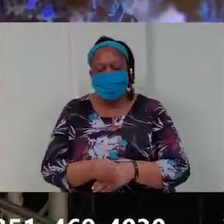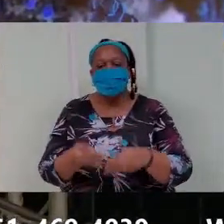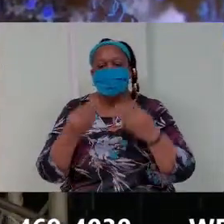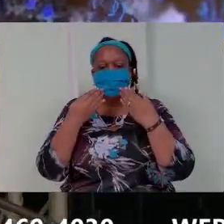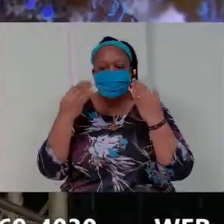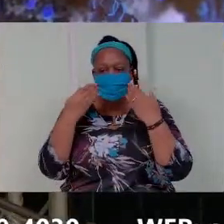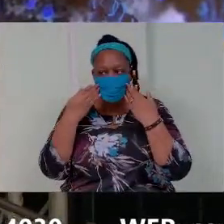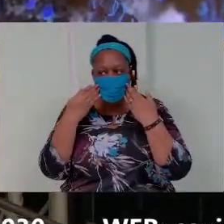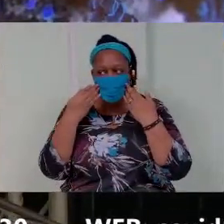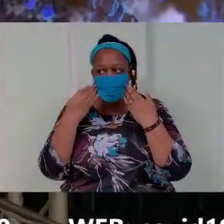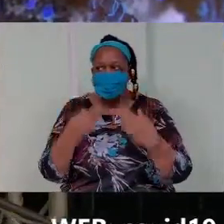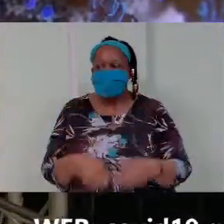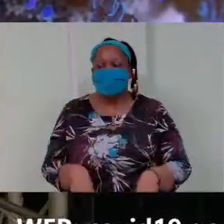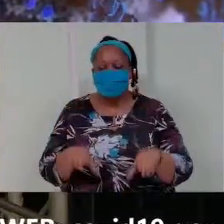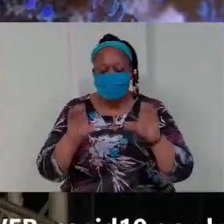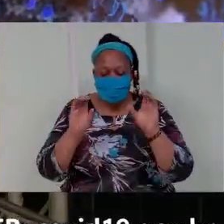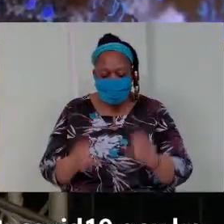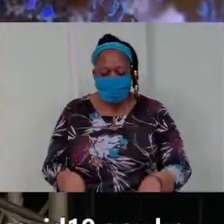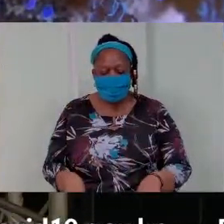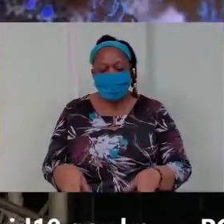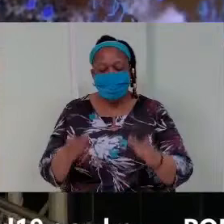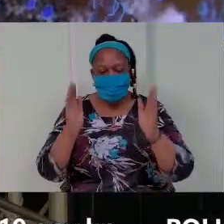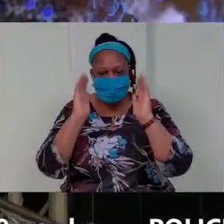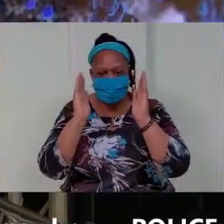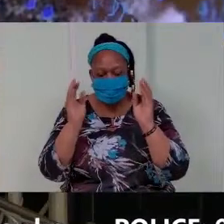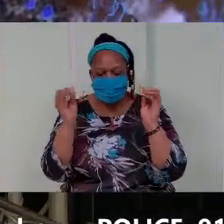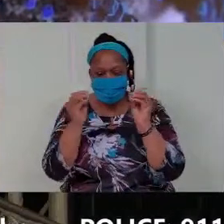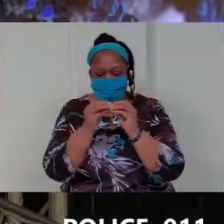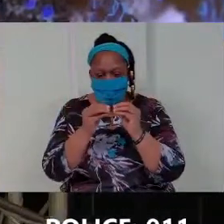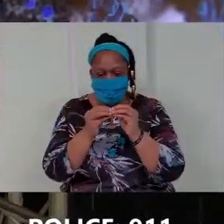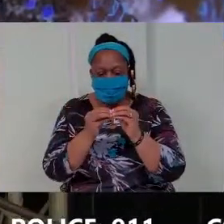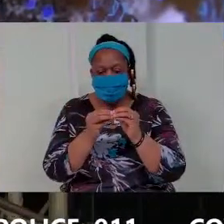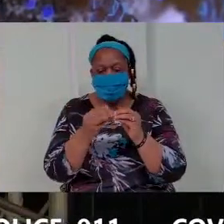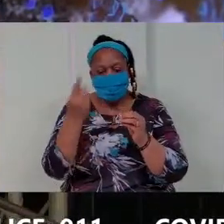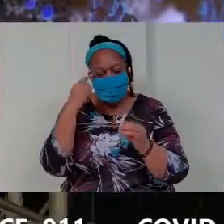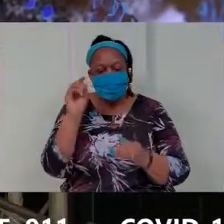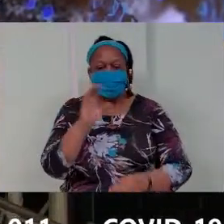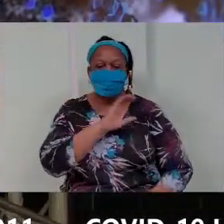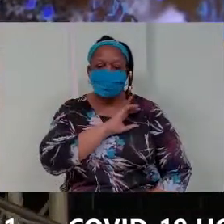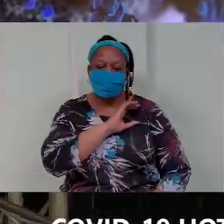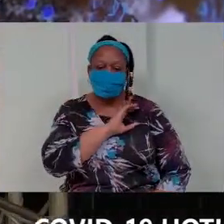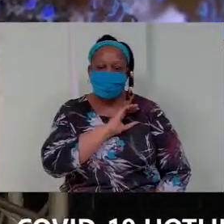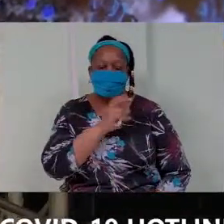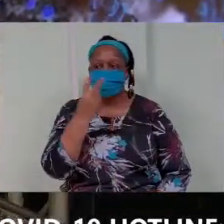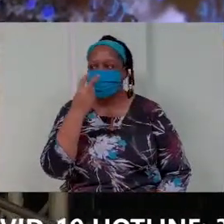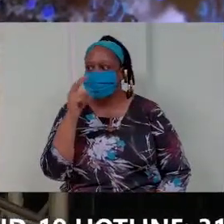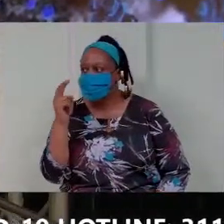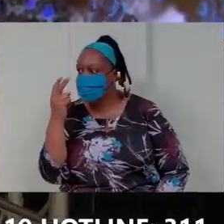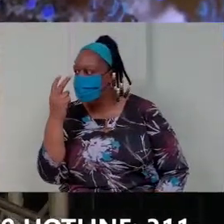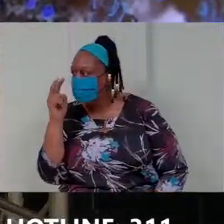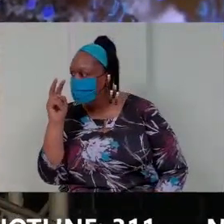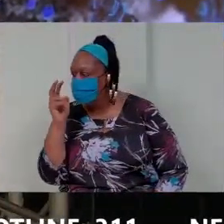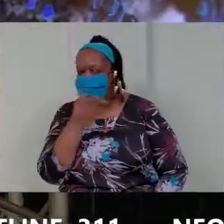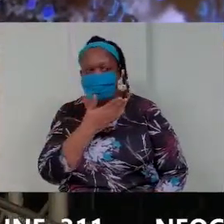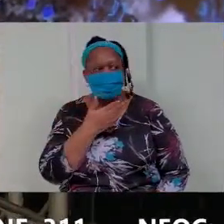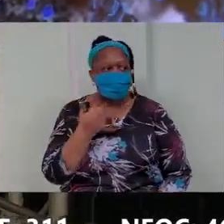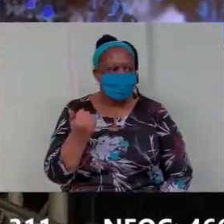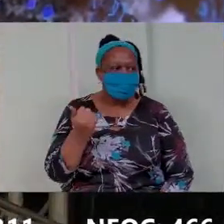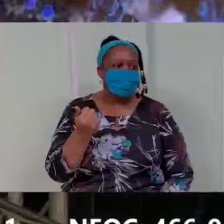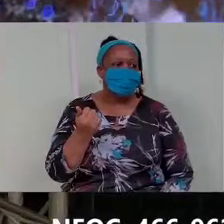if there can be more vigilance in terms of the police being more vigilant